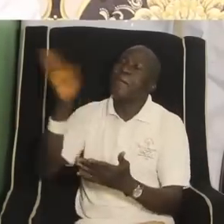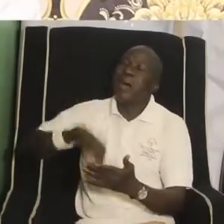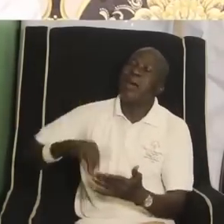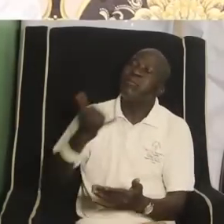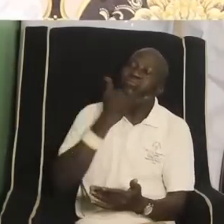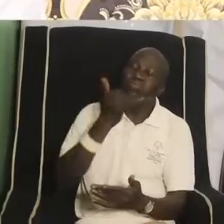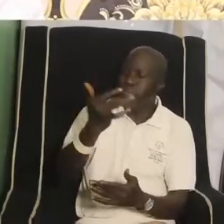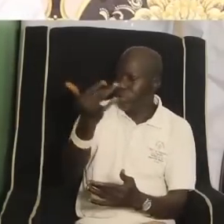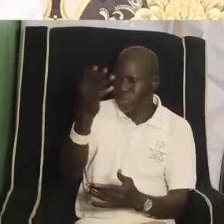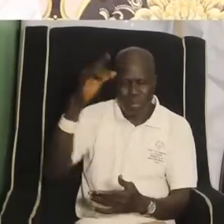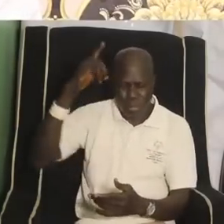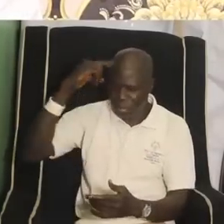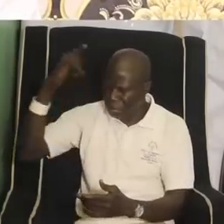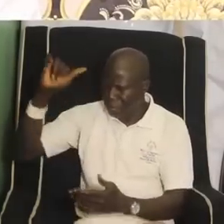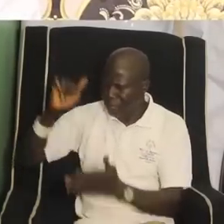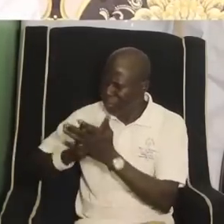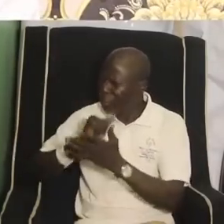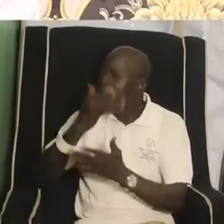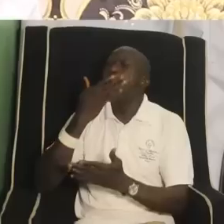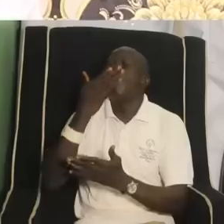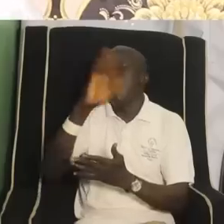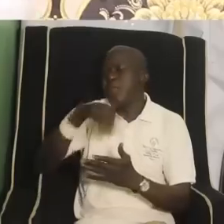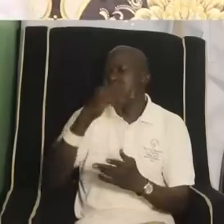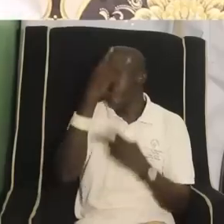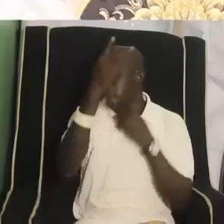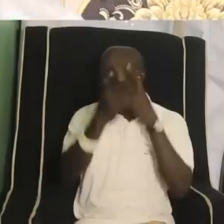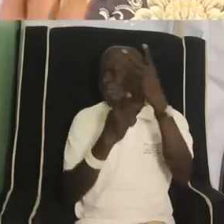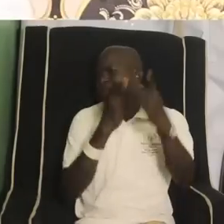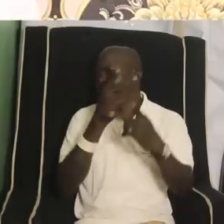Every evil dream, bad vision,